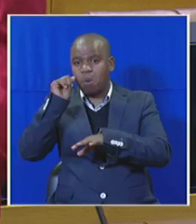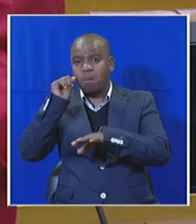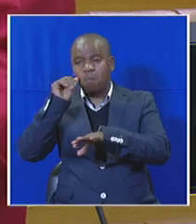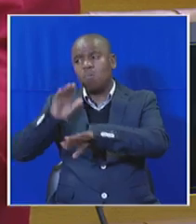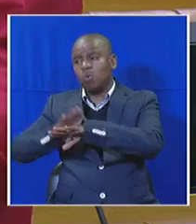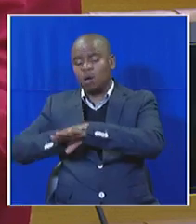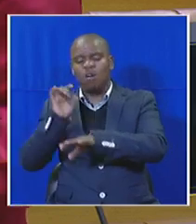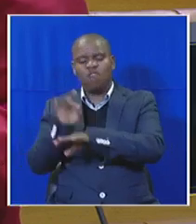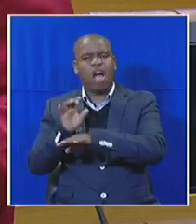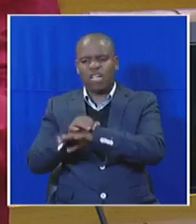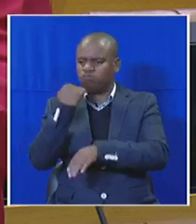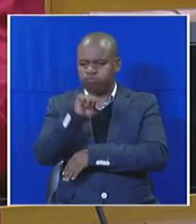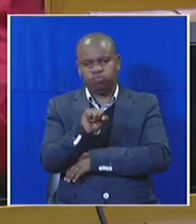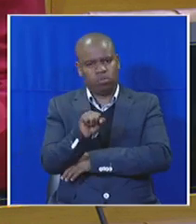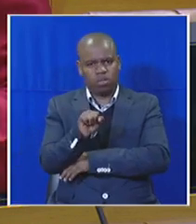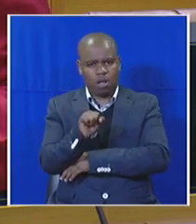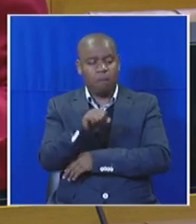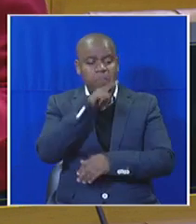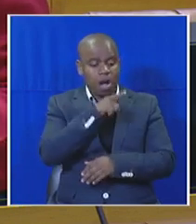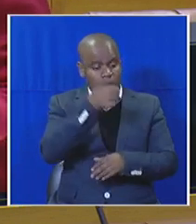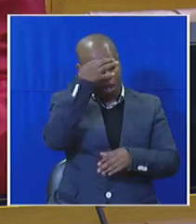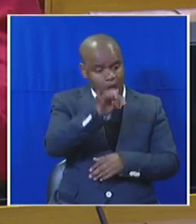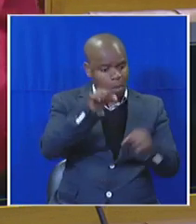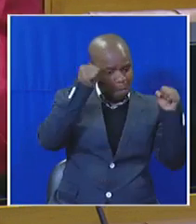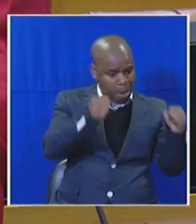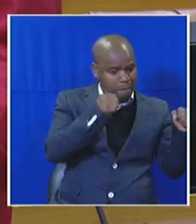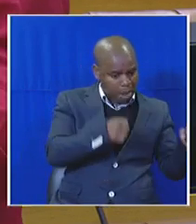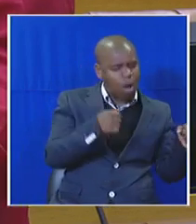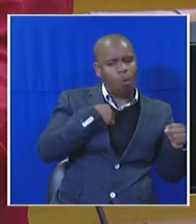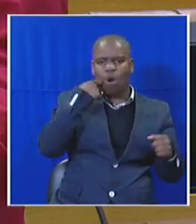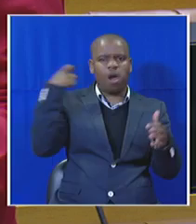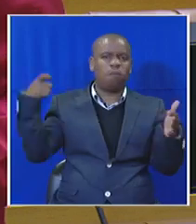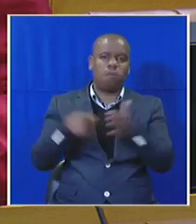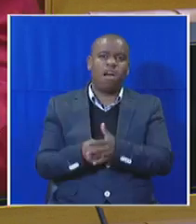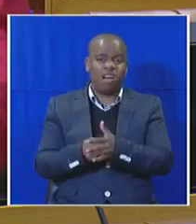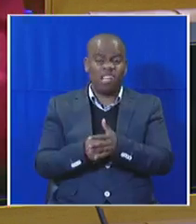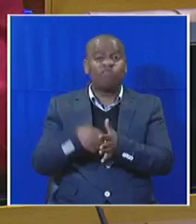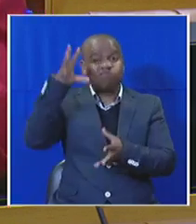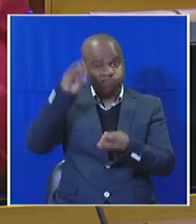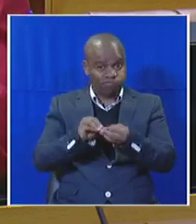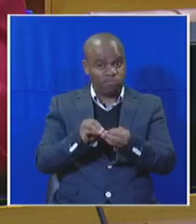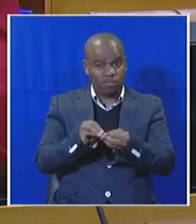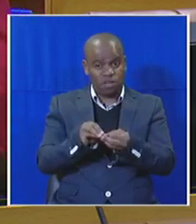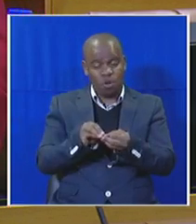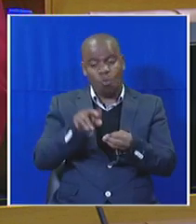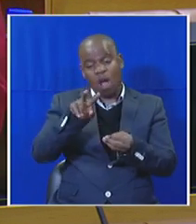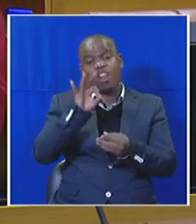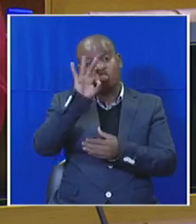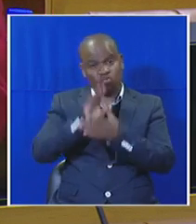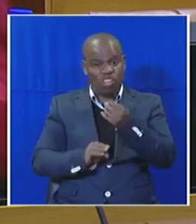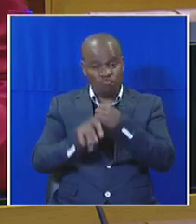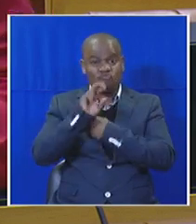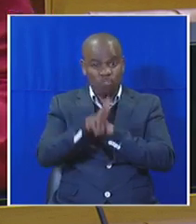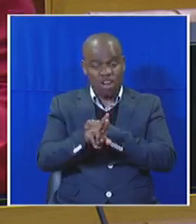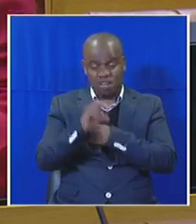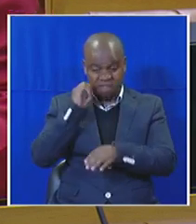advised against it. But your government is insisting on procurement of nuclear, which is estimated to cost more than 1 trillion,